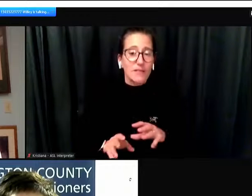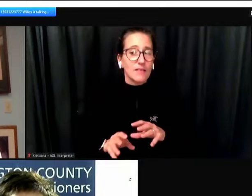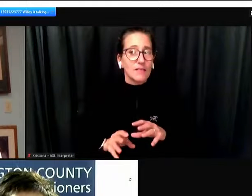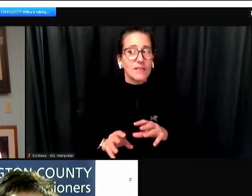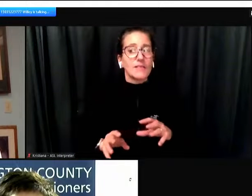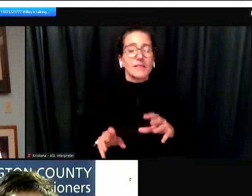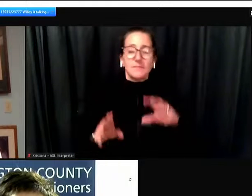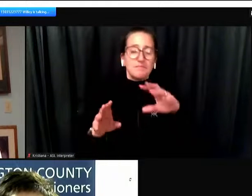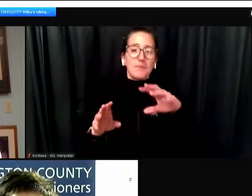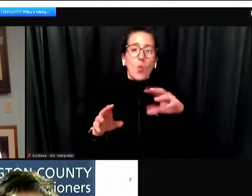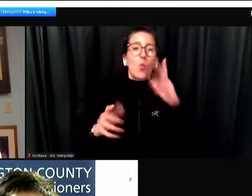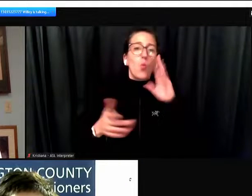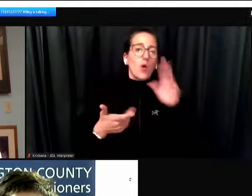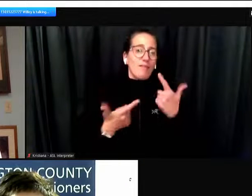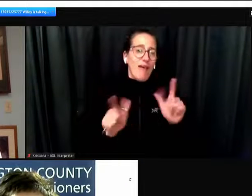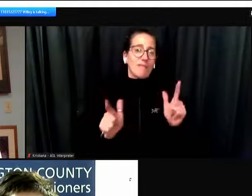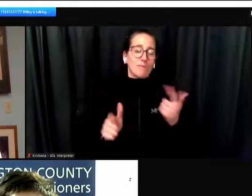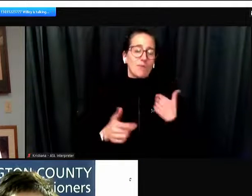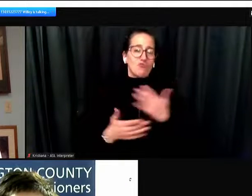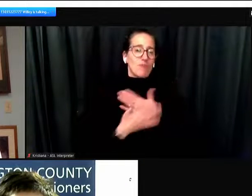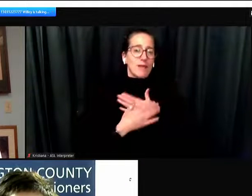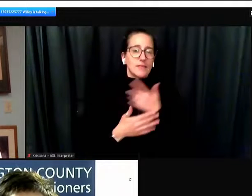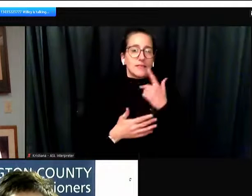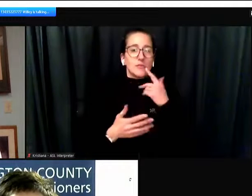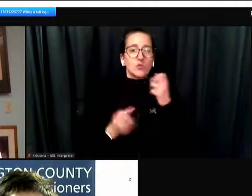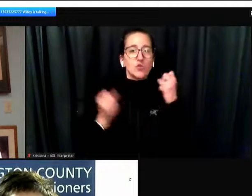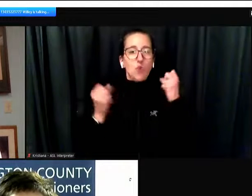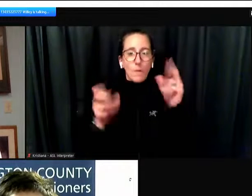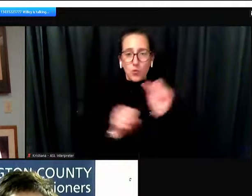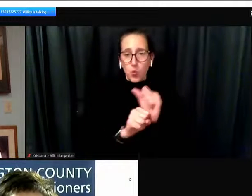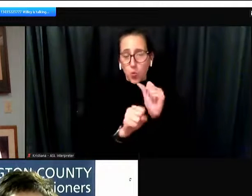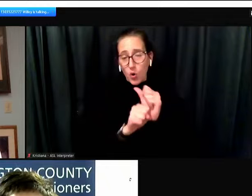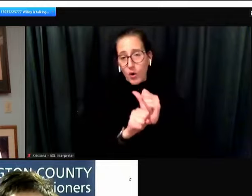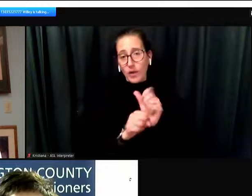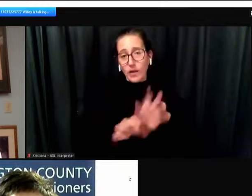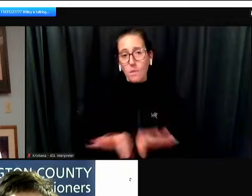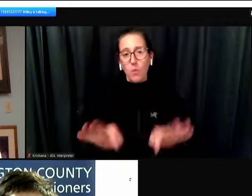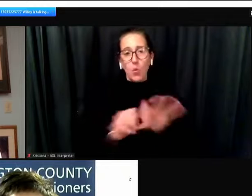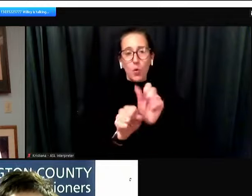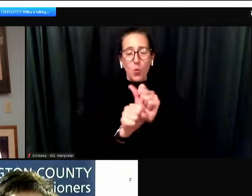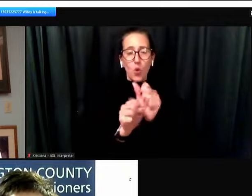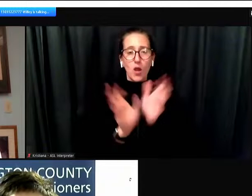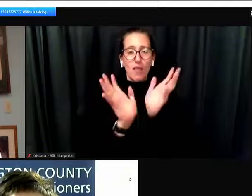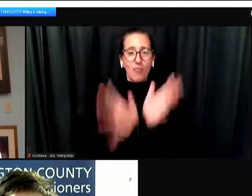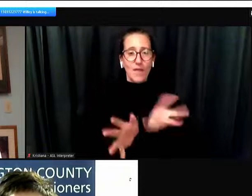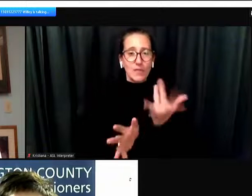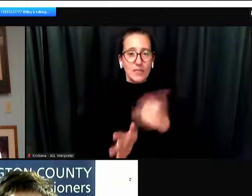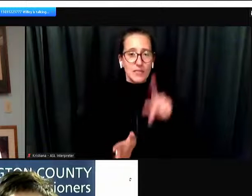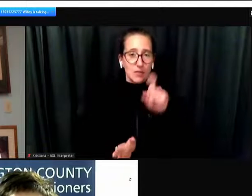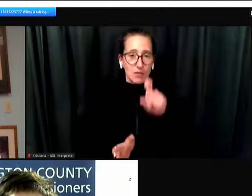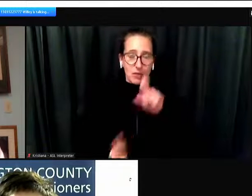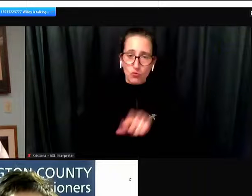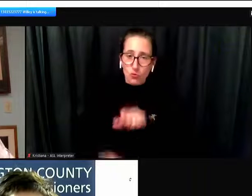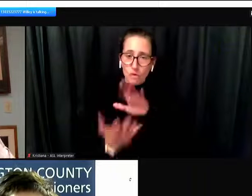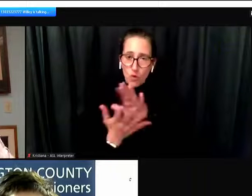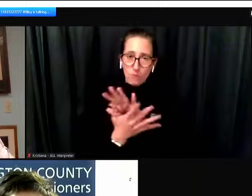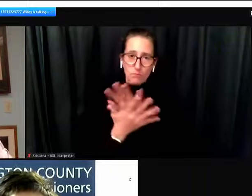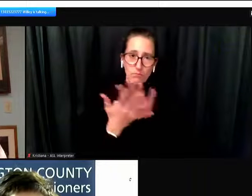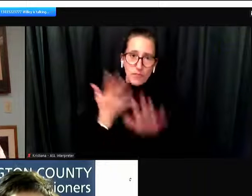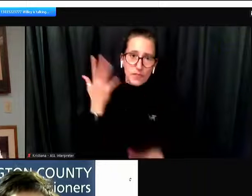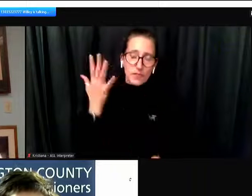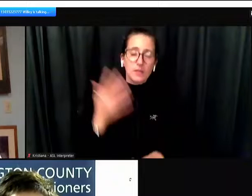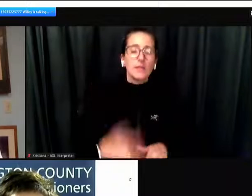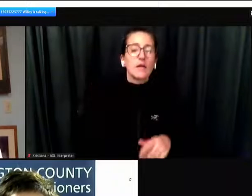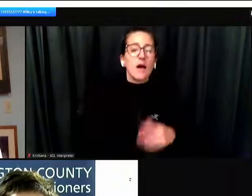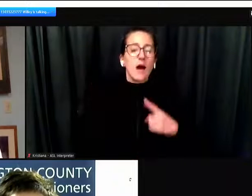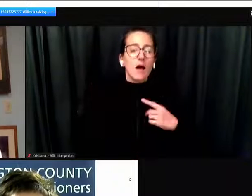I think the important thing is there's a saying that I used several years ago when I was mayor, and